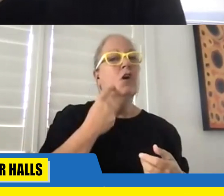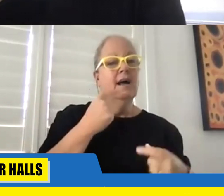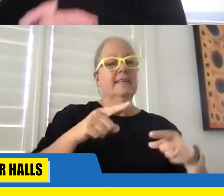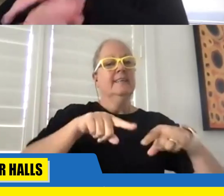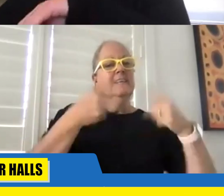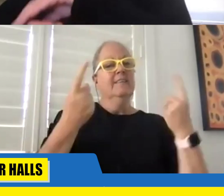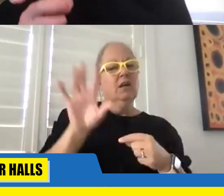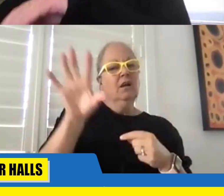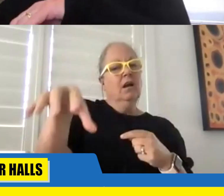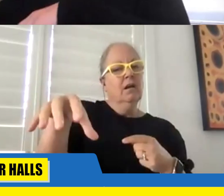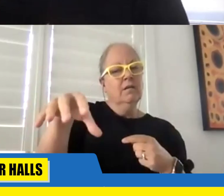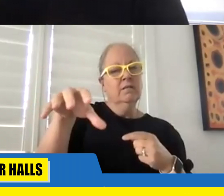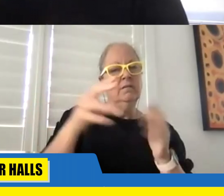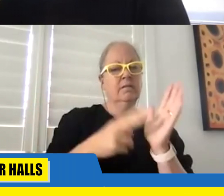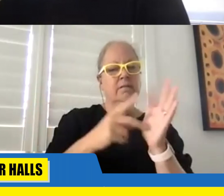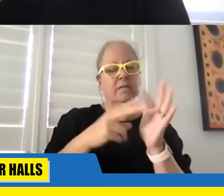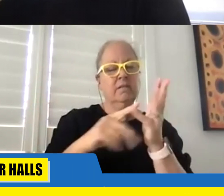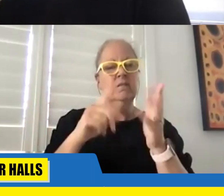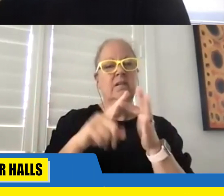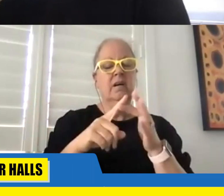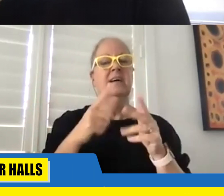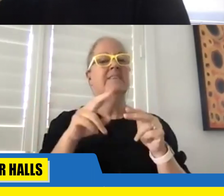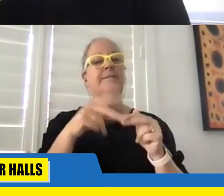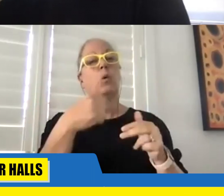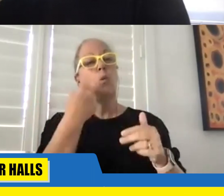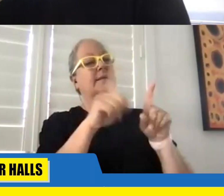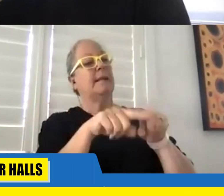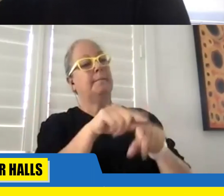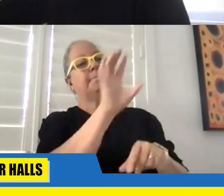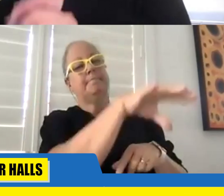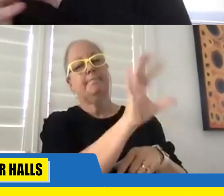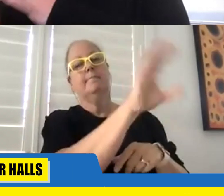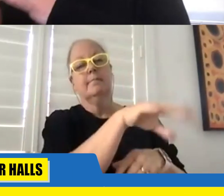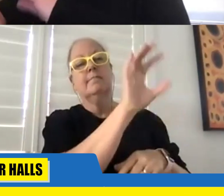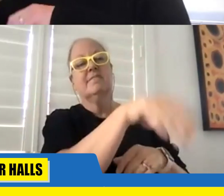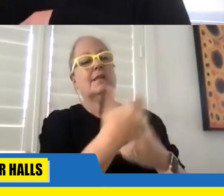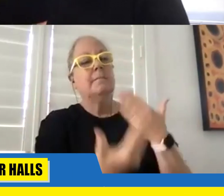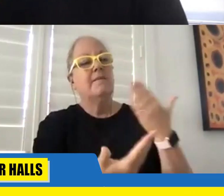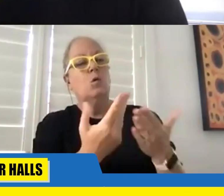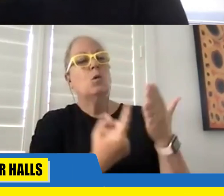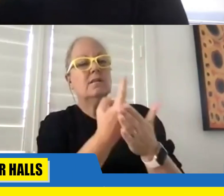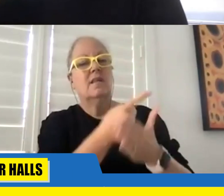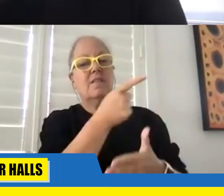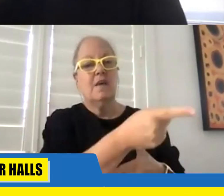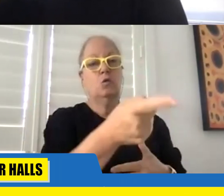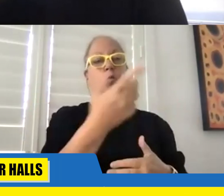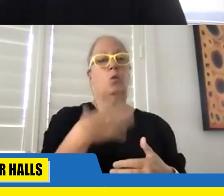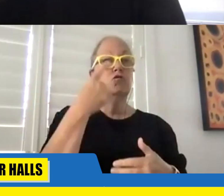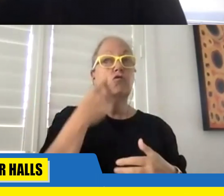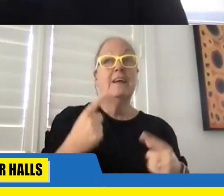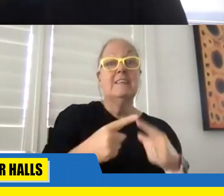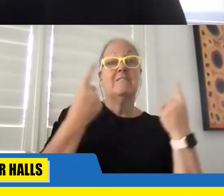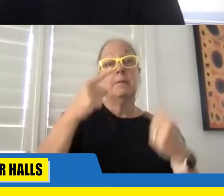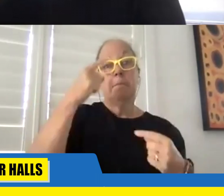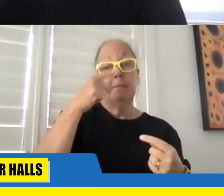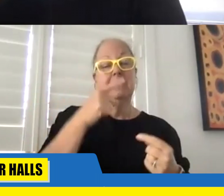If you've always been putting your events in the same place, and you want to try attracting a different audience, it can be a good